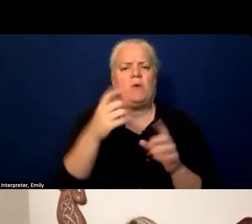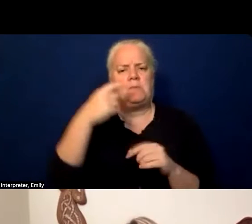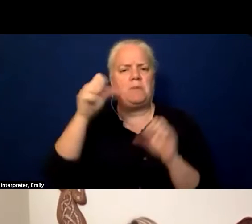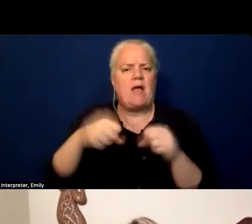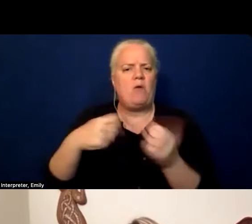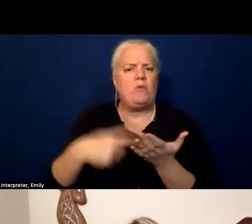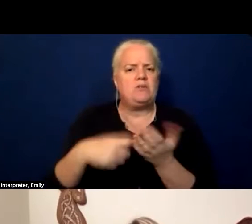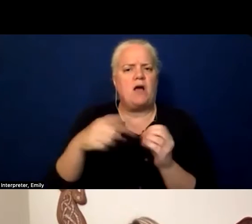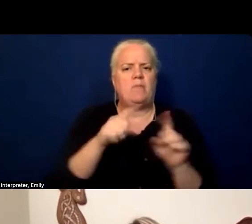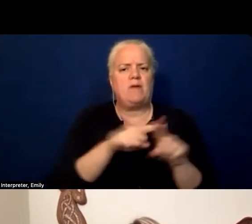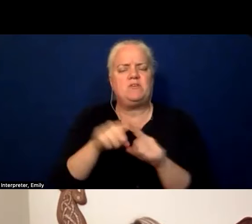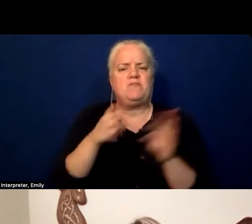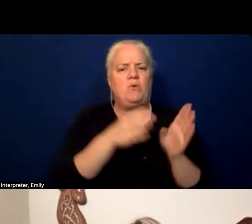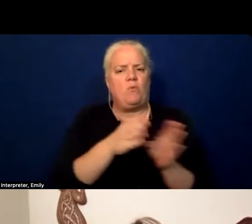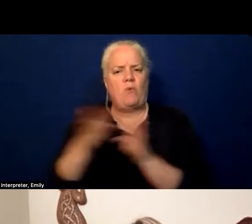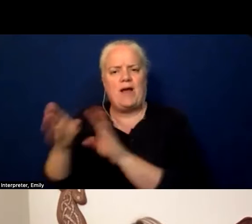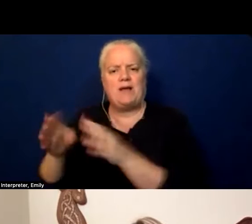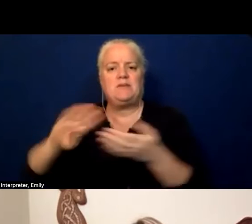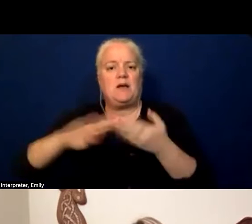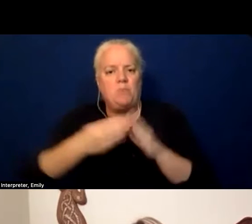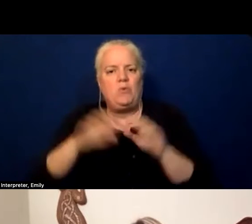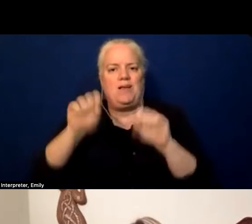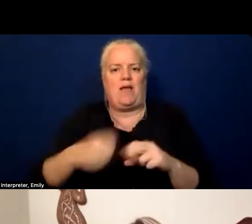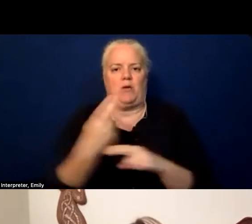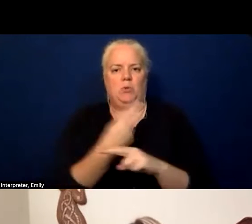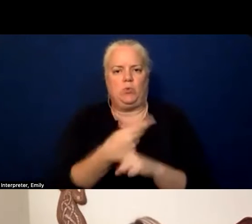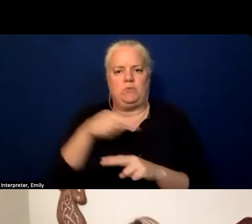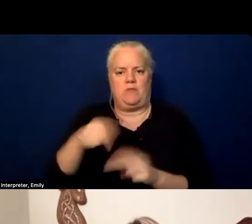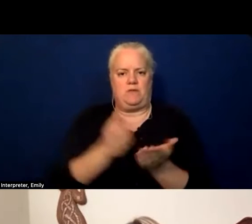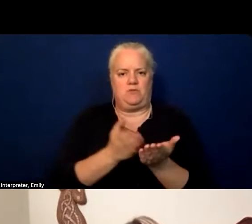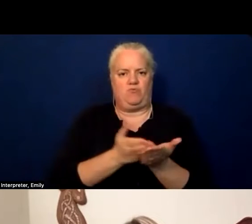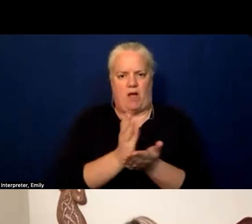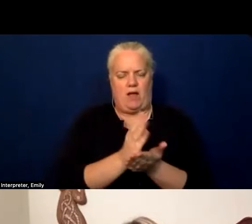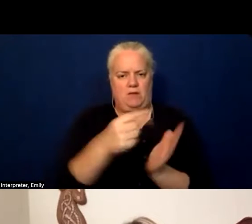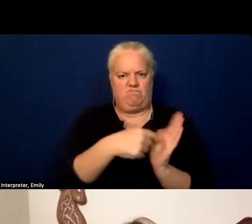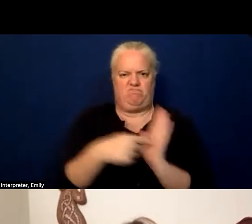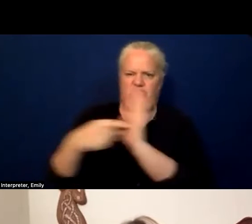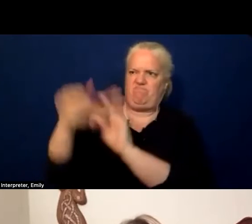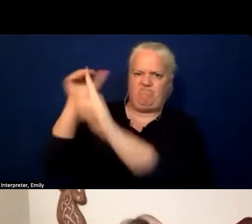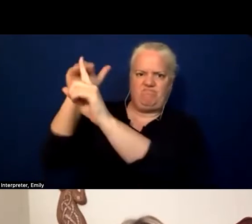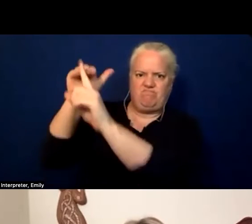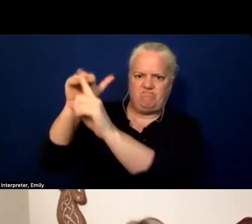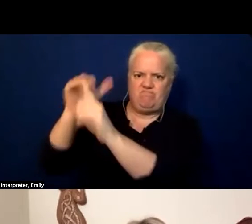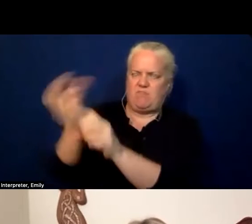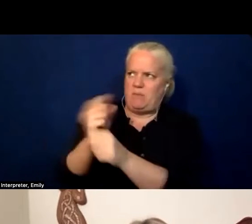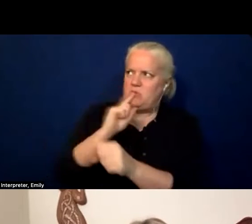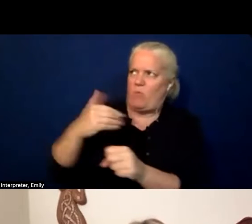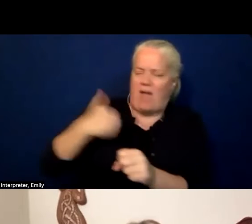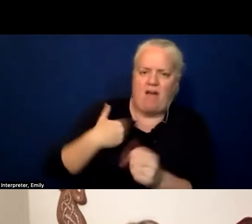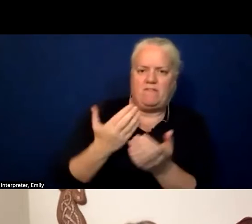by a community to advocate for basically ensuring they have the right to clean air, clean